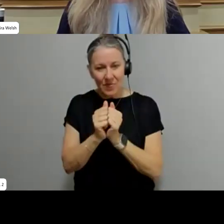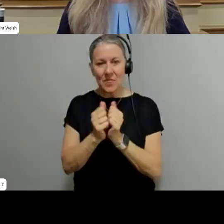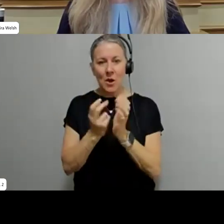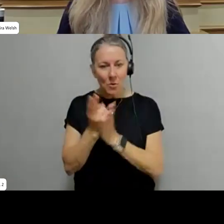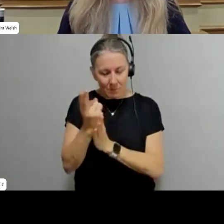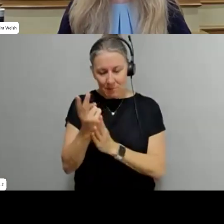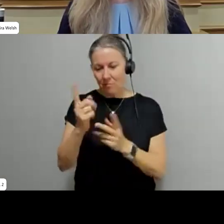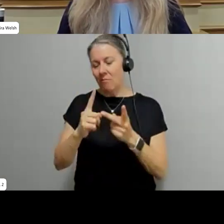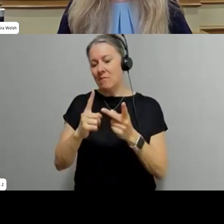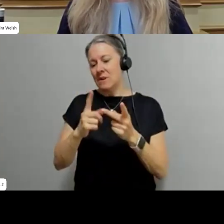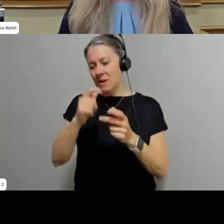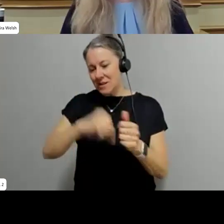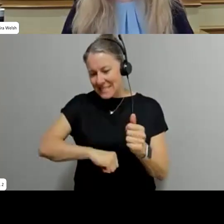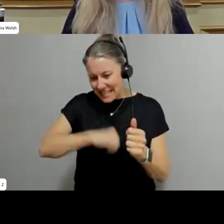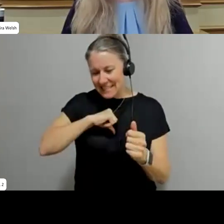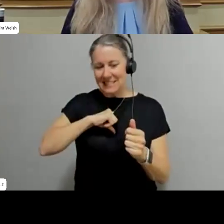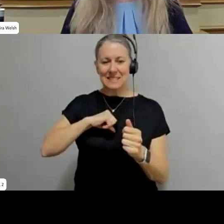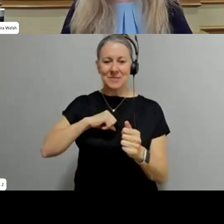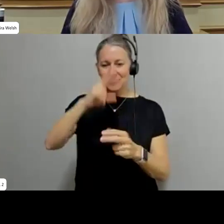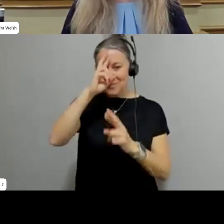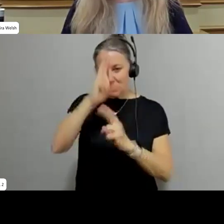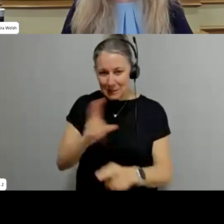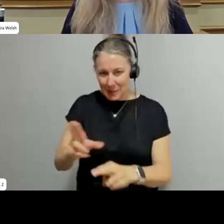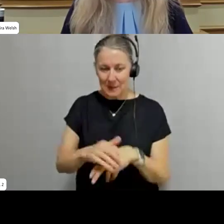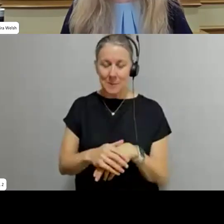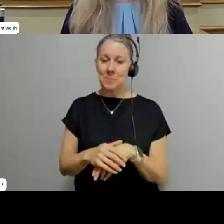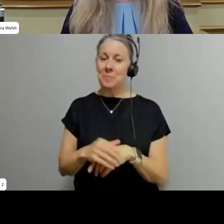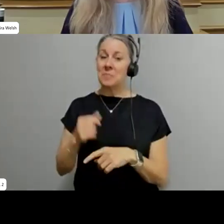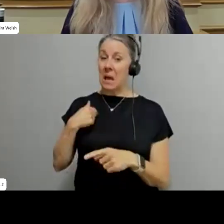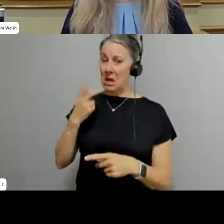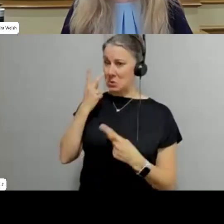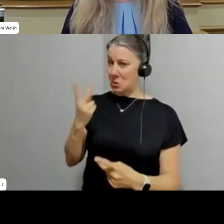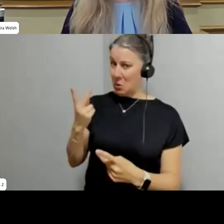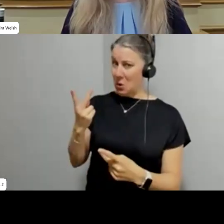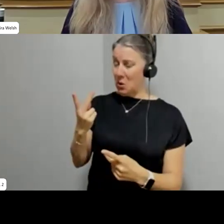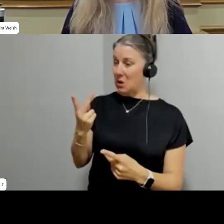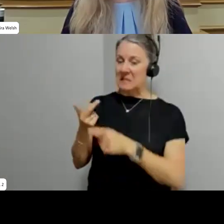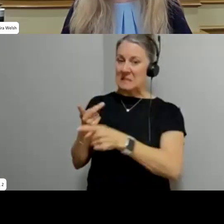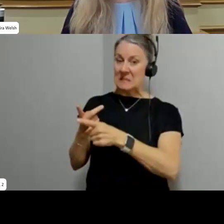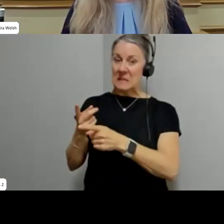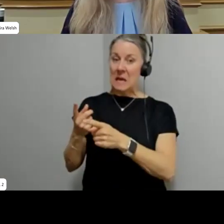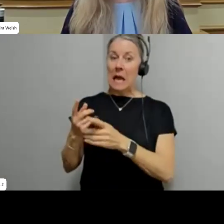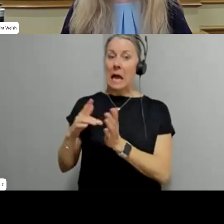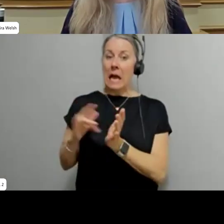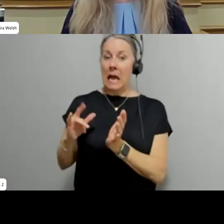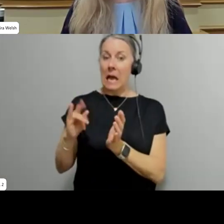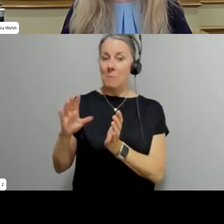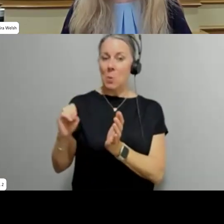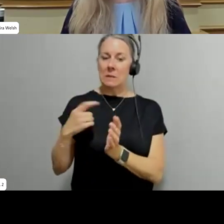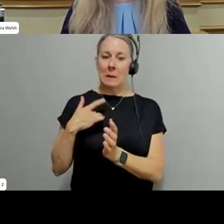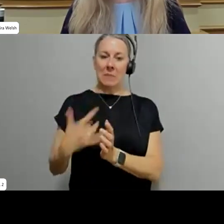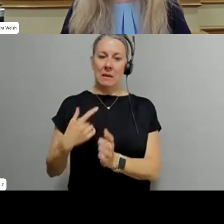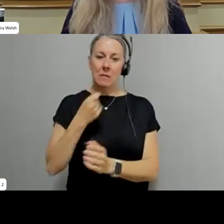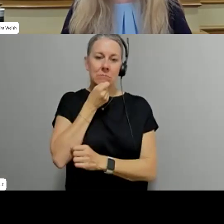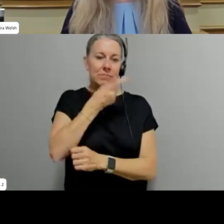was that there was a reluctance to disclose abuse, there was a failure to intervene, and older adults refused